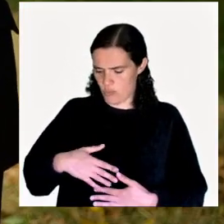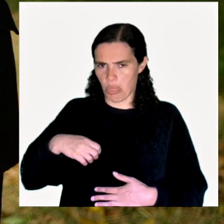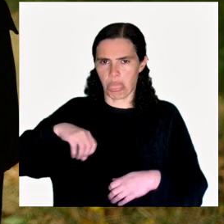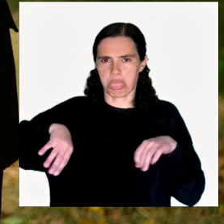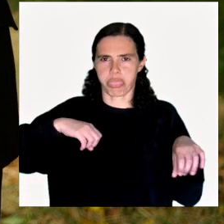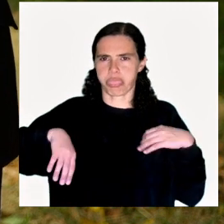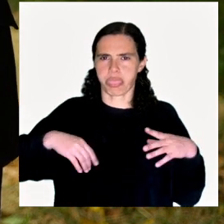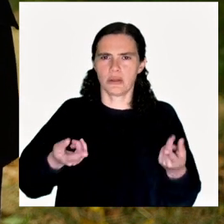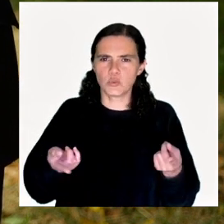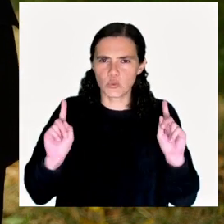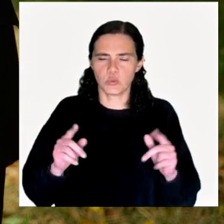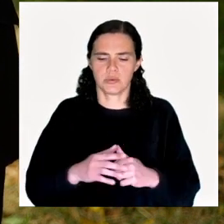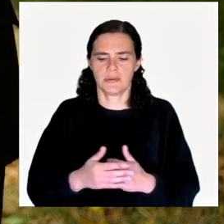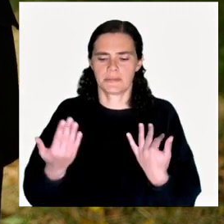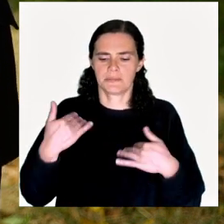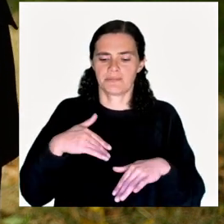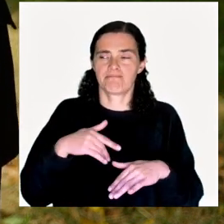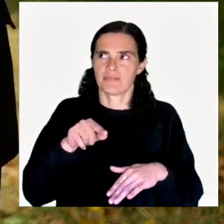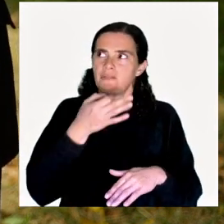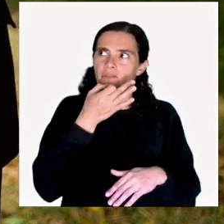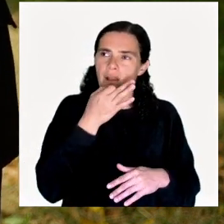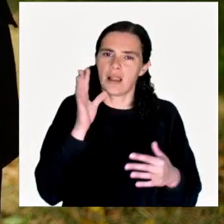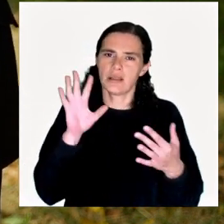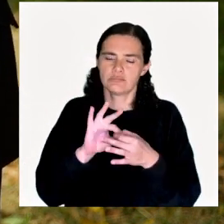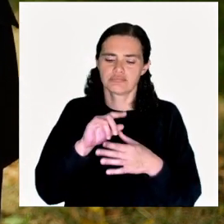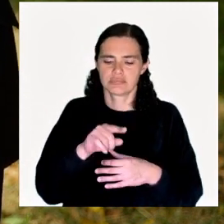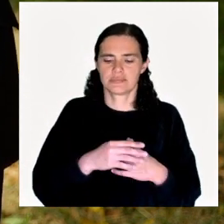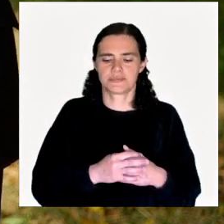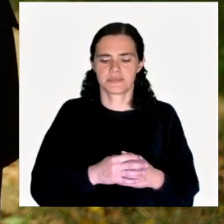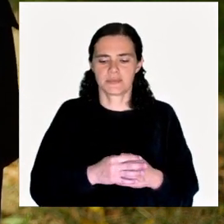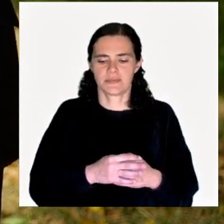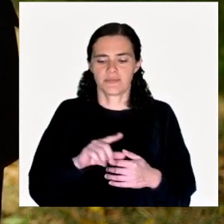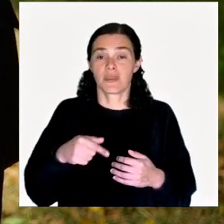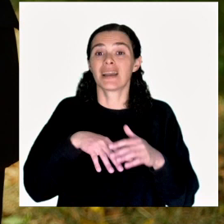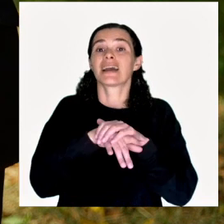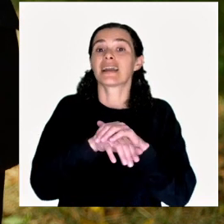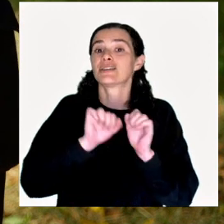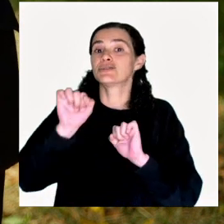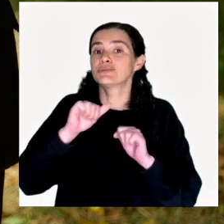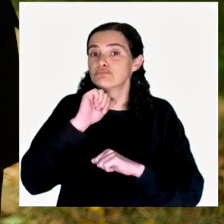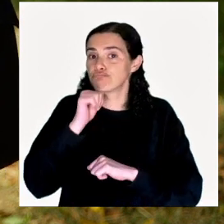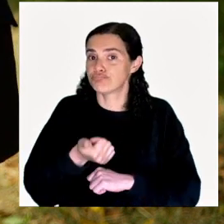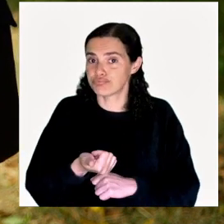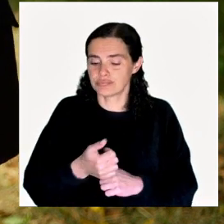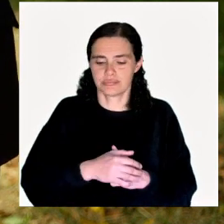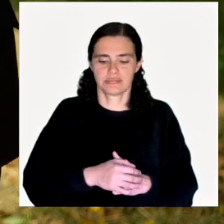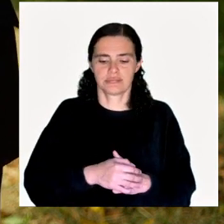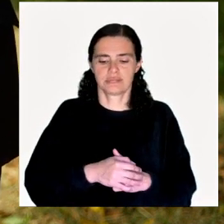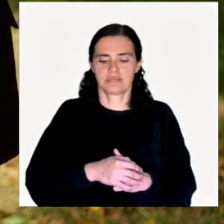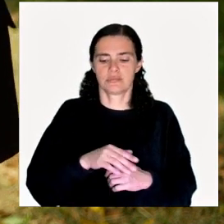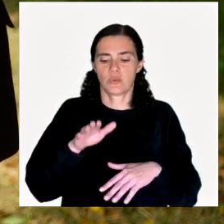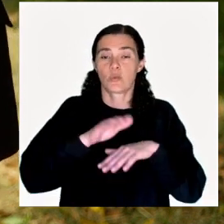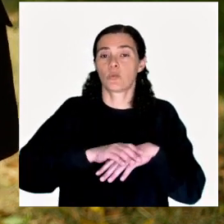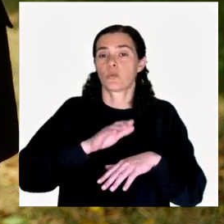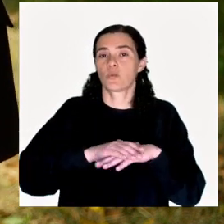body, but and he talks about it. He has lost his roots because